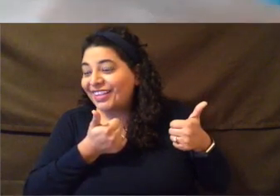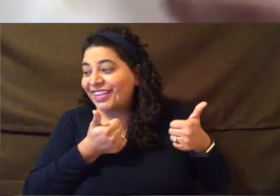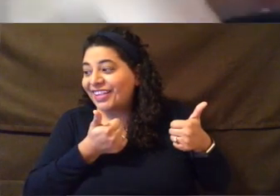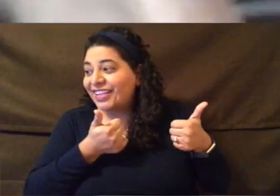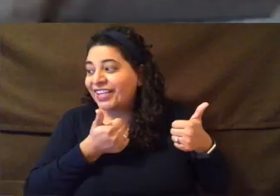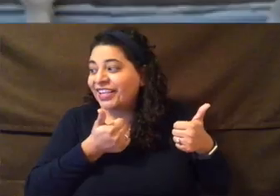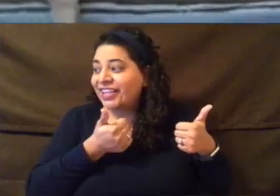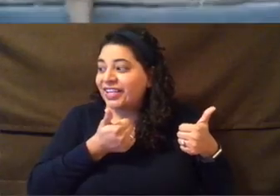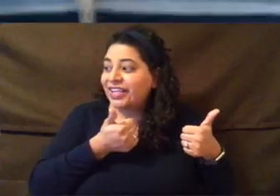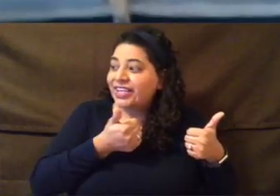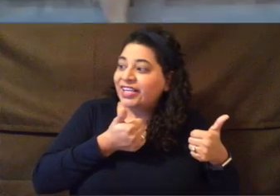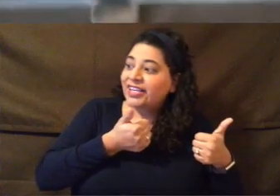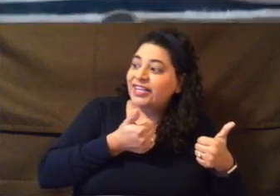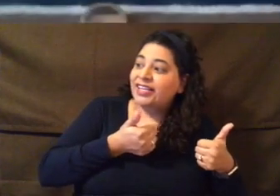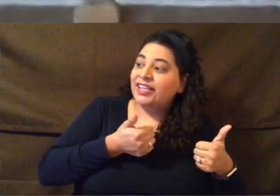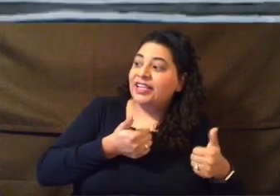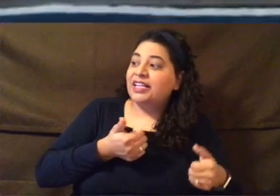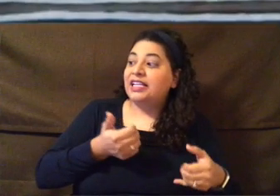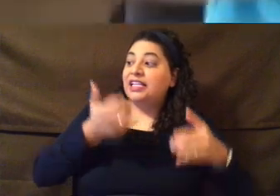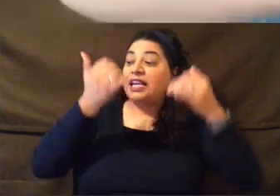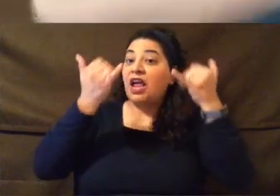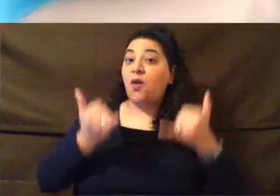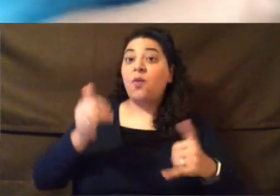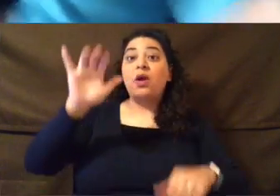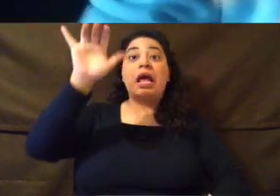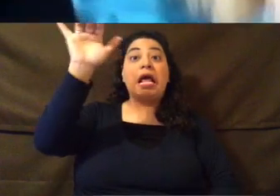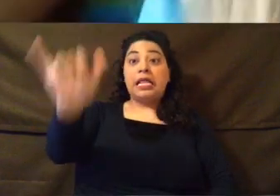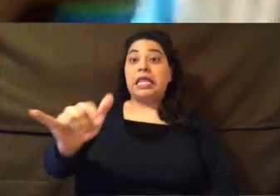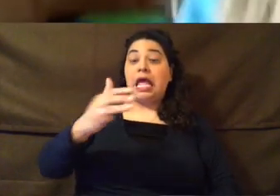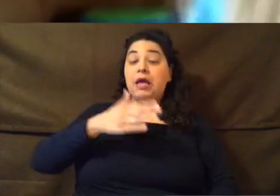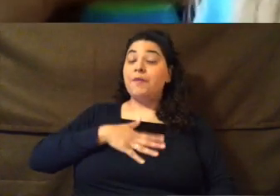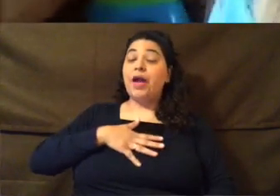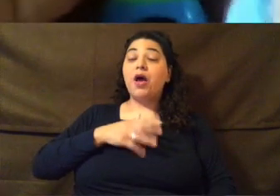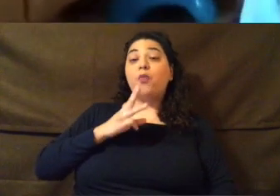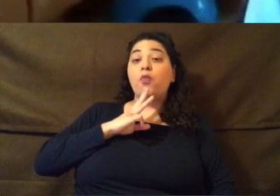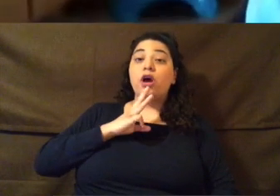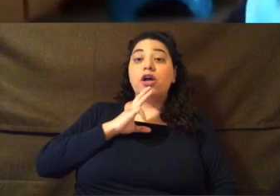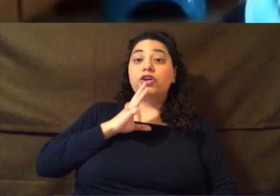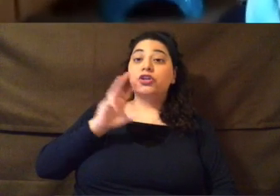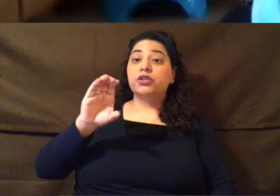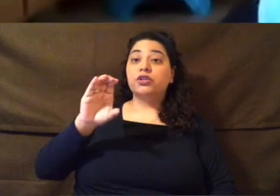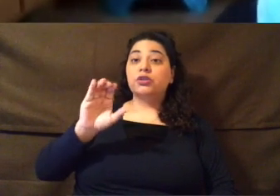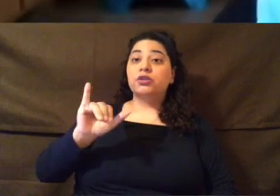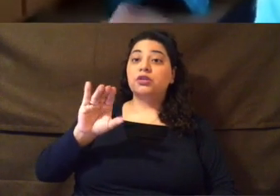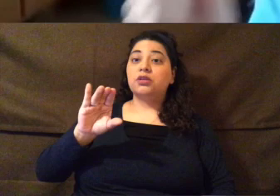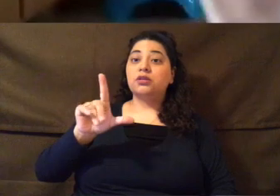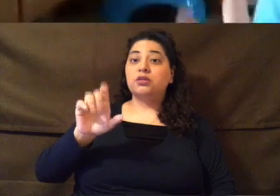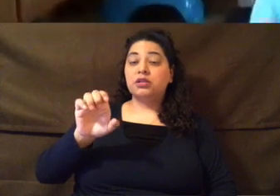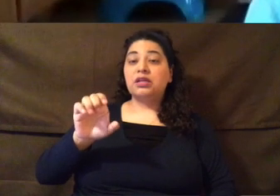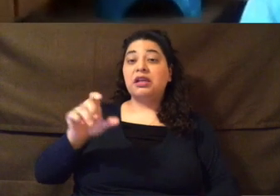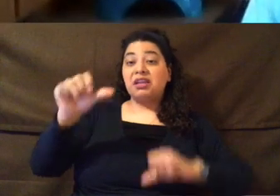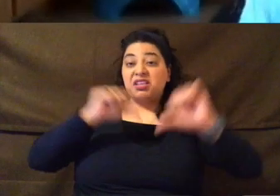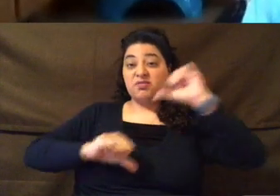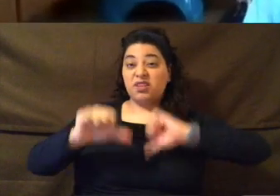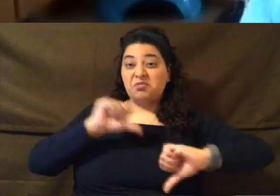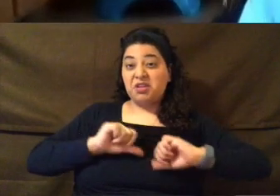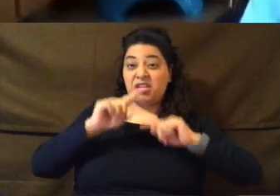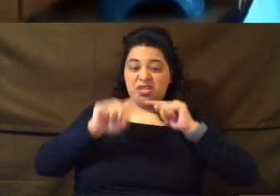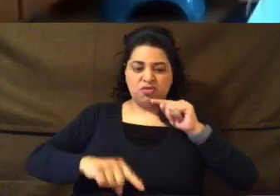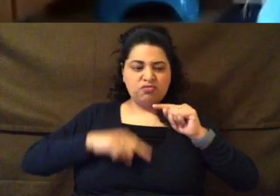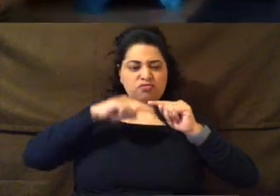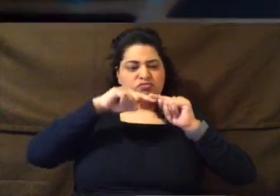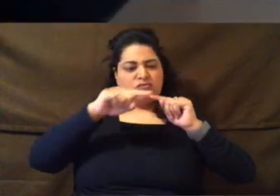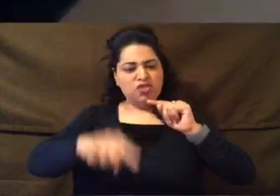Okay. Now, that is my water cycle experiment. It